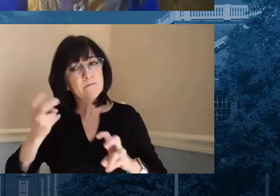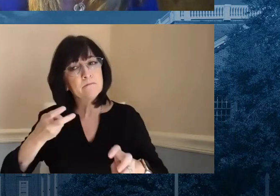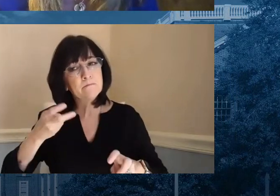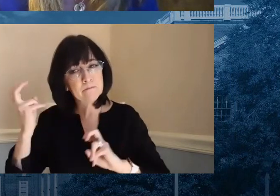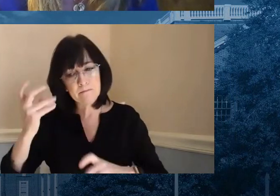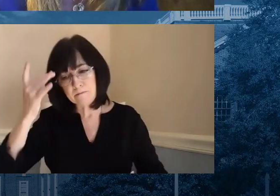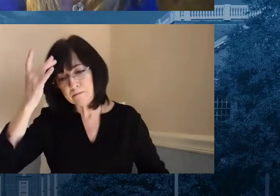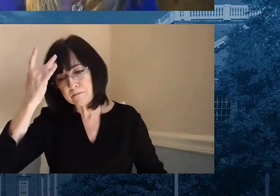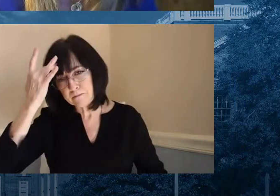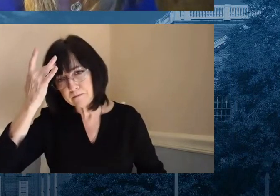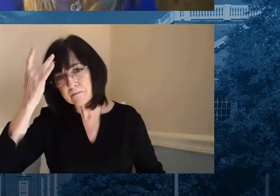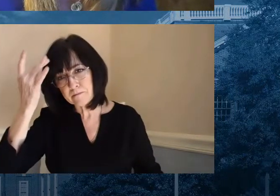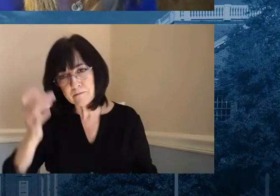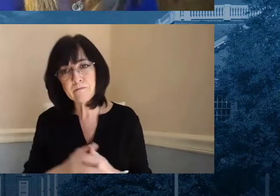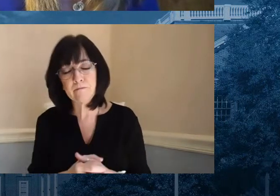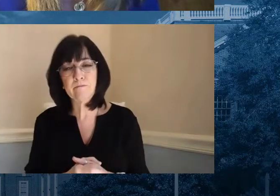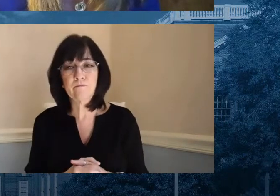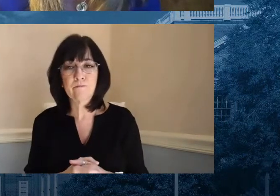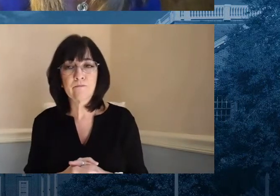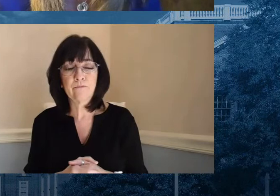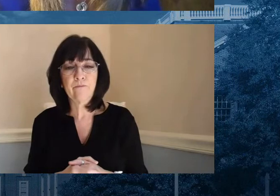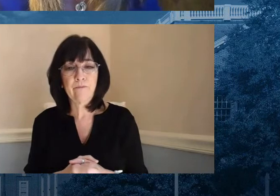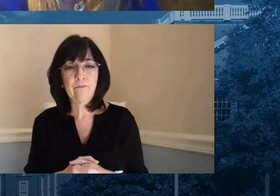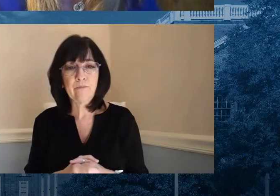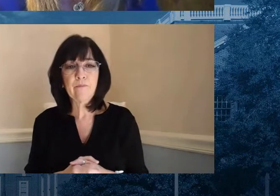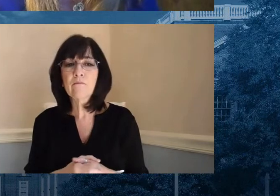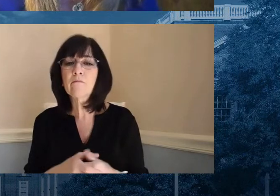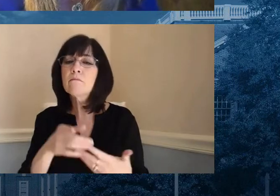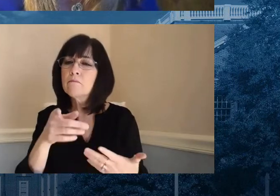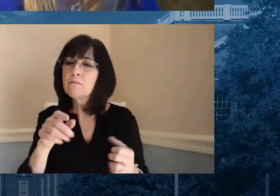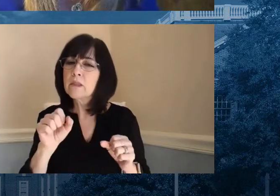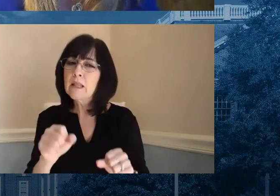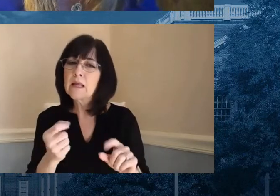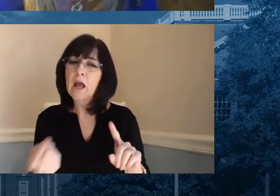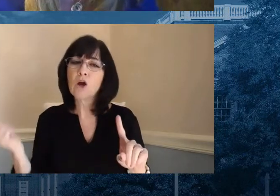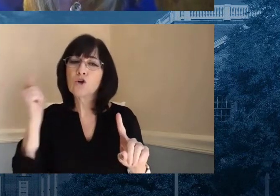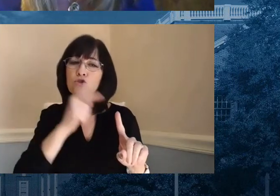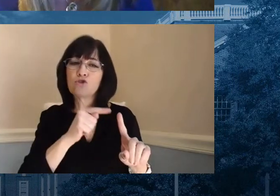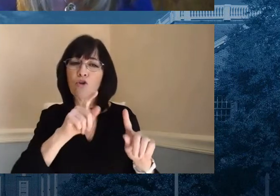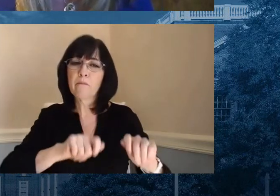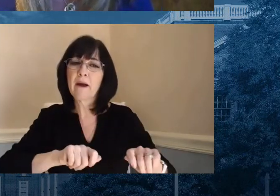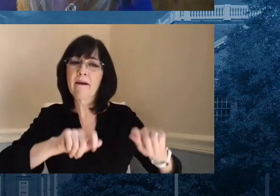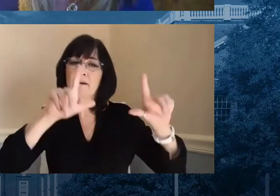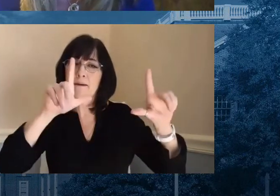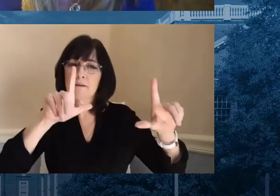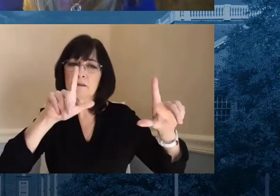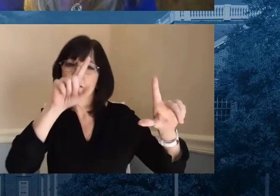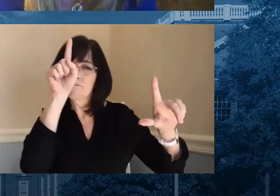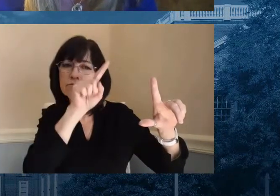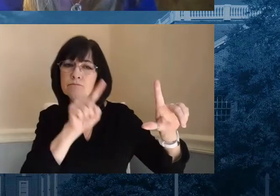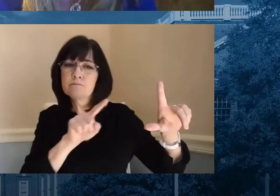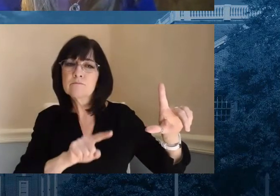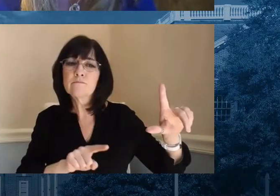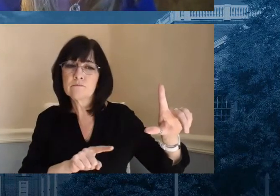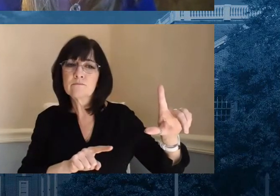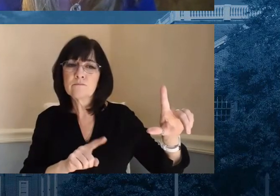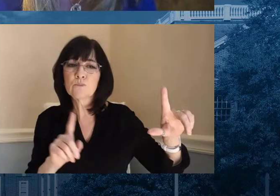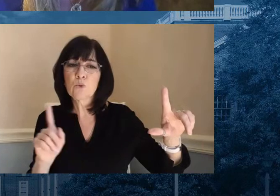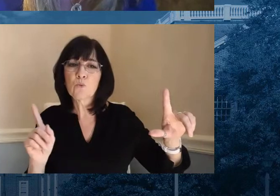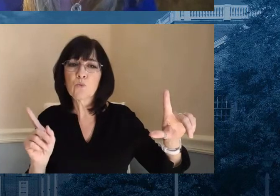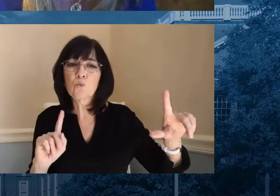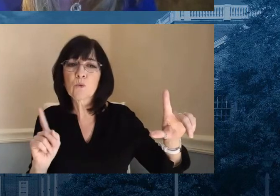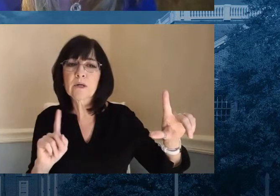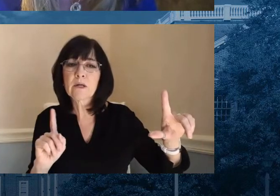slide of geographic areas of concern, which tend to be concentrated in Newcastle